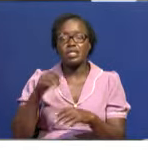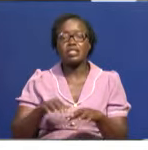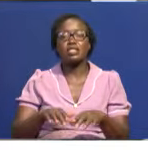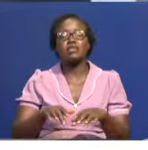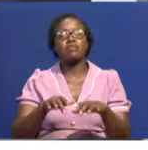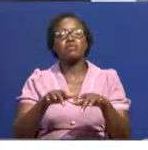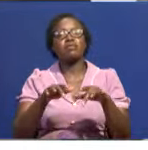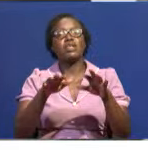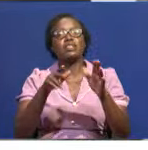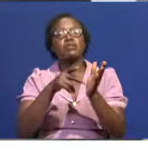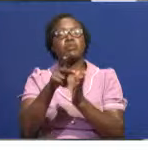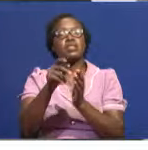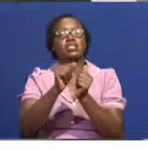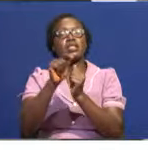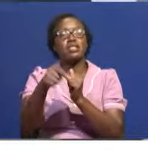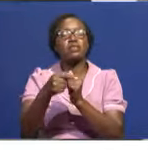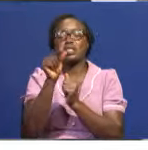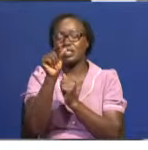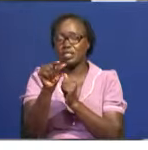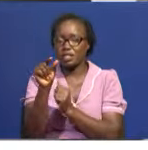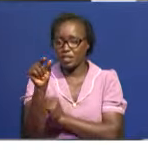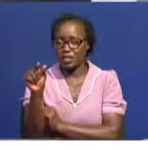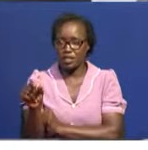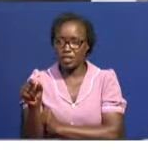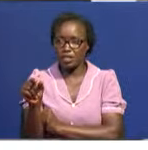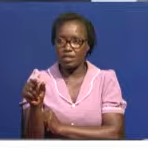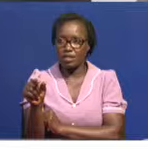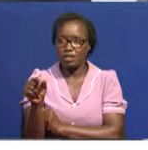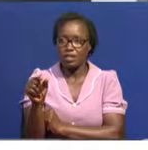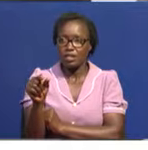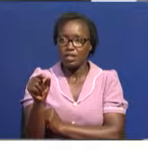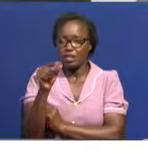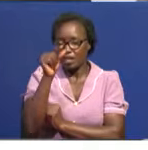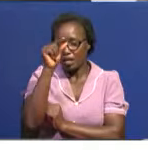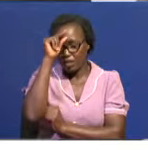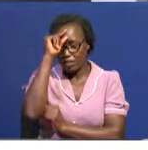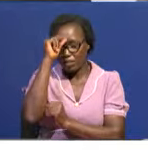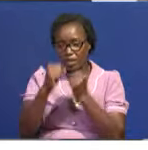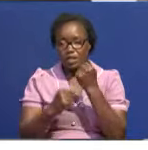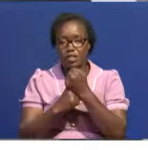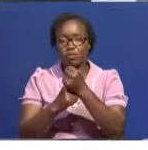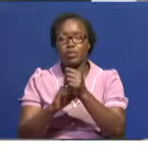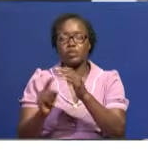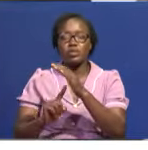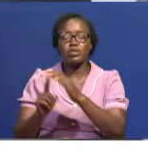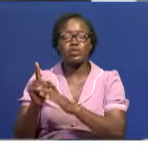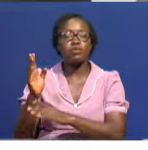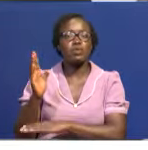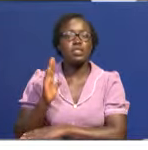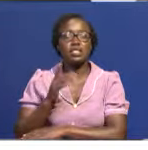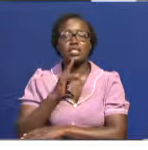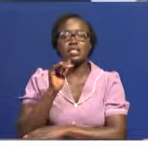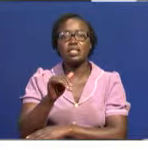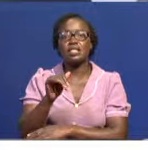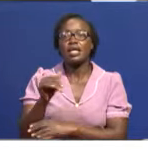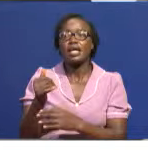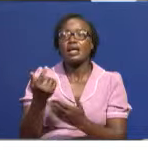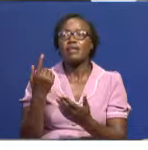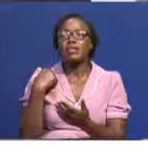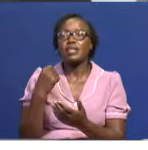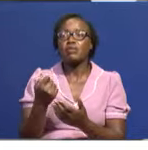floods have been paid 10,000 shillings, one-off government support. The Ministry of Interior says that the number is out